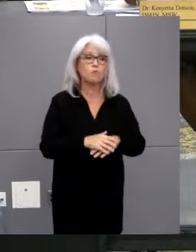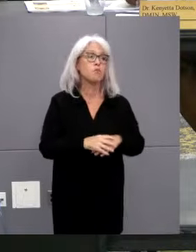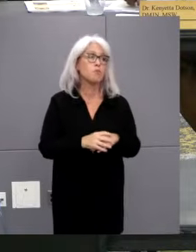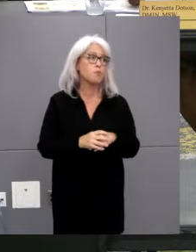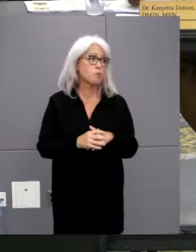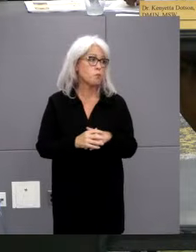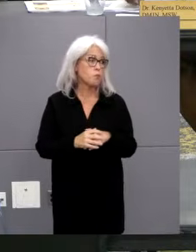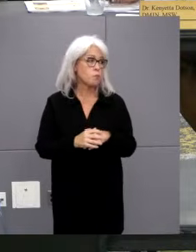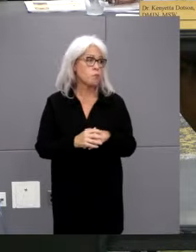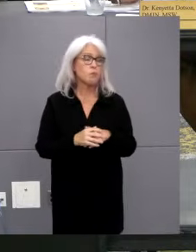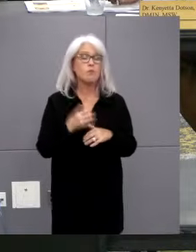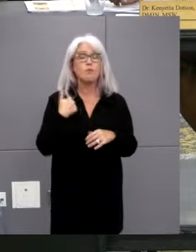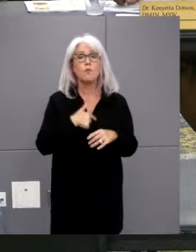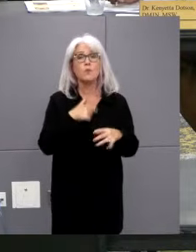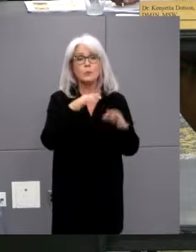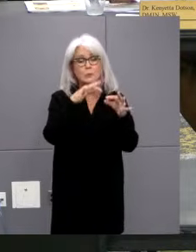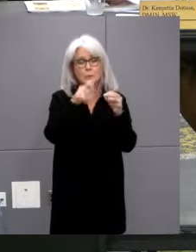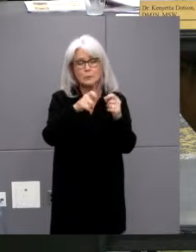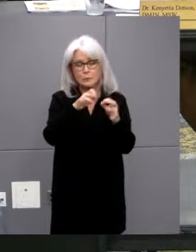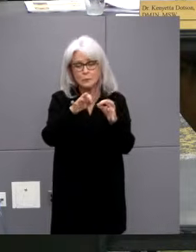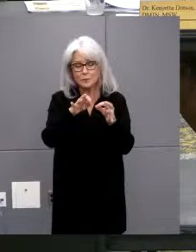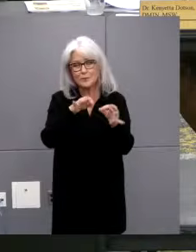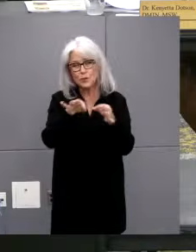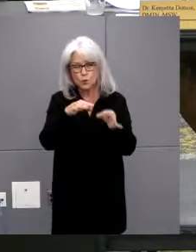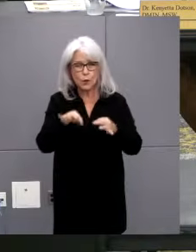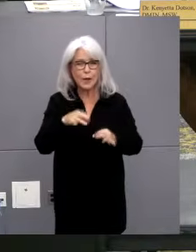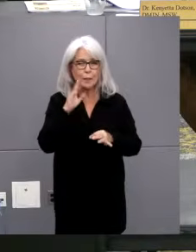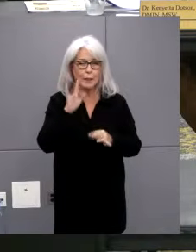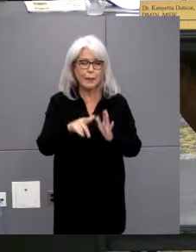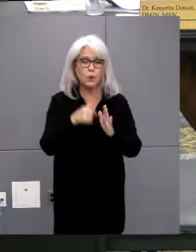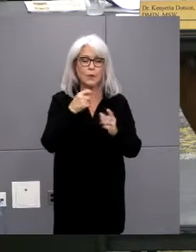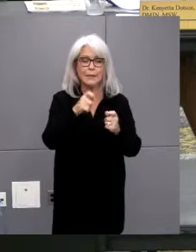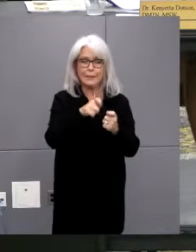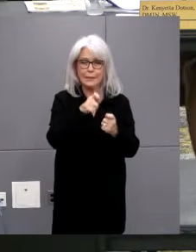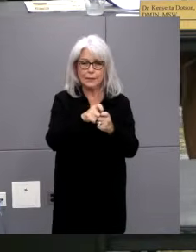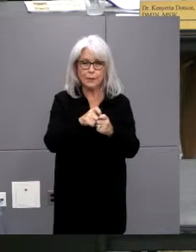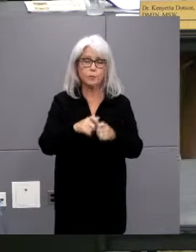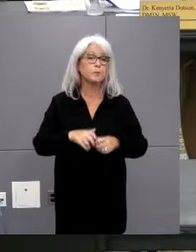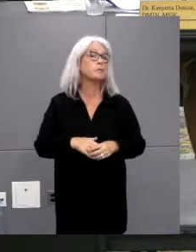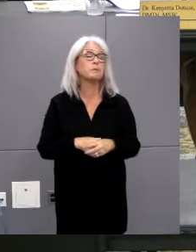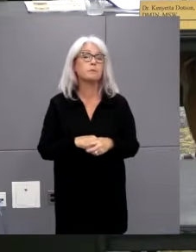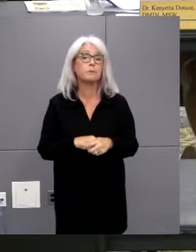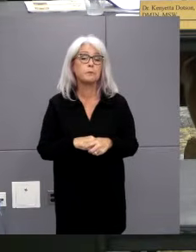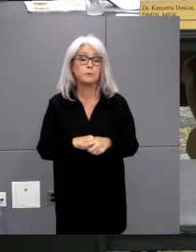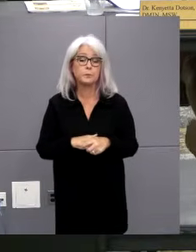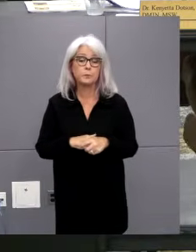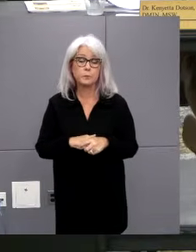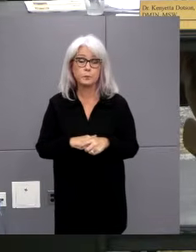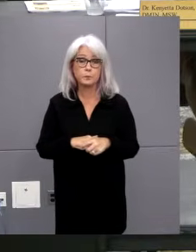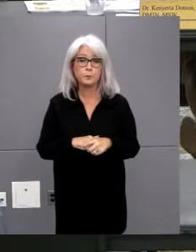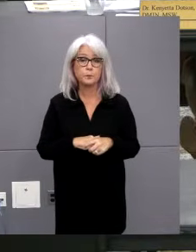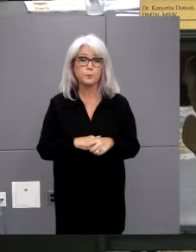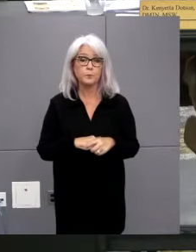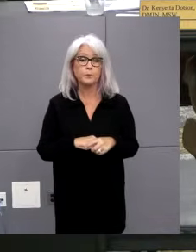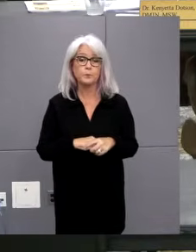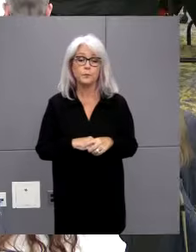how much detail you want me to. Yeah, okay, all right.